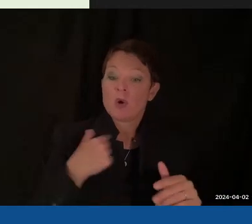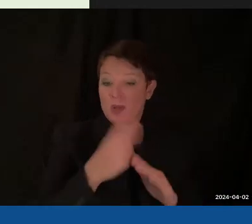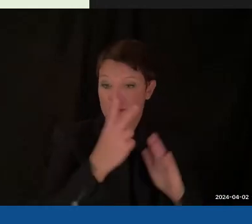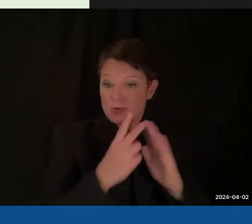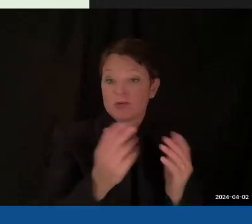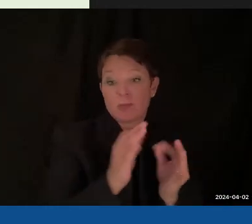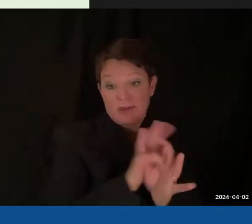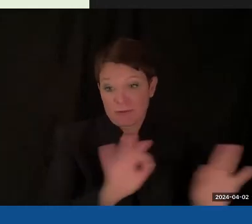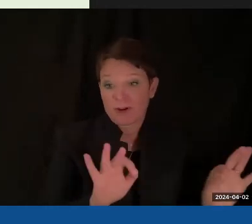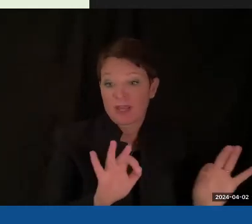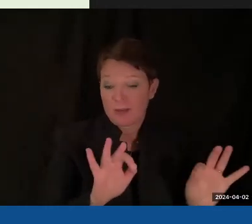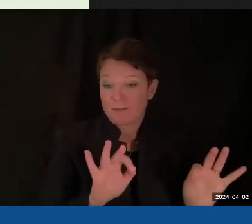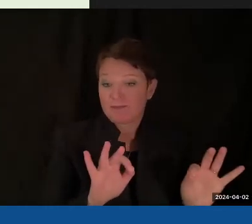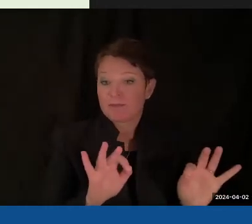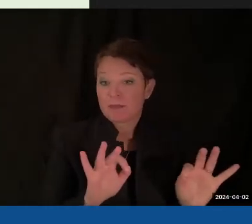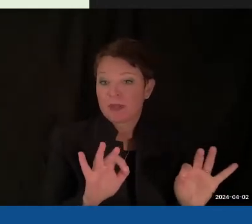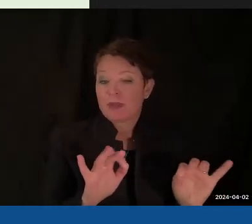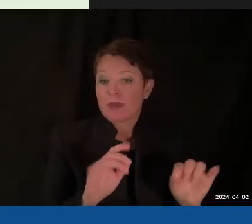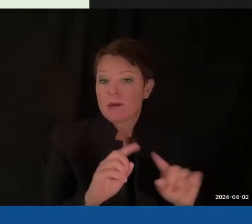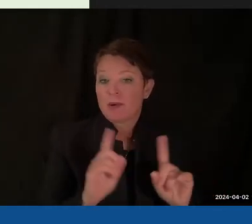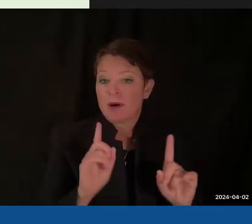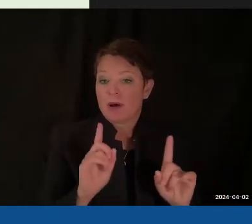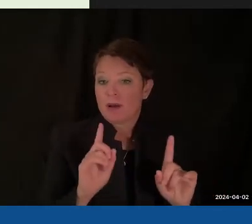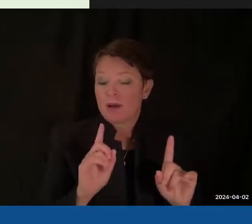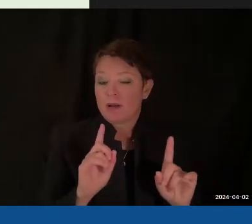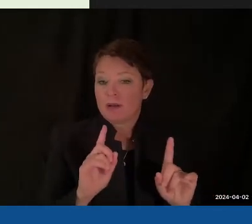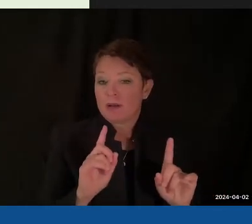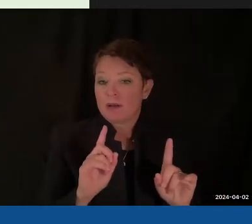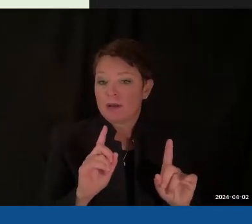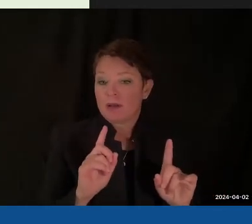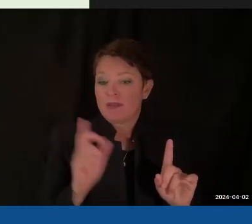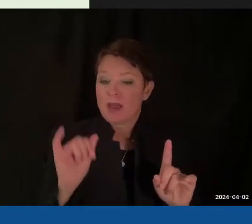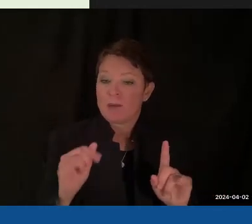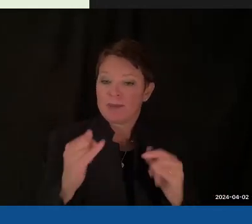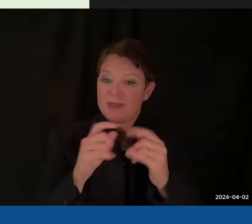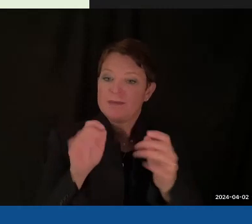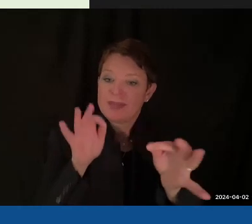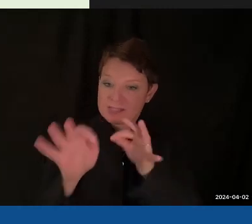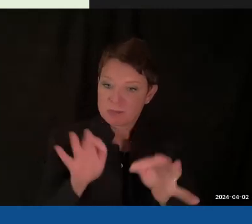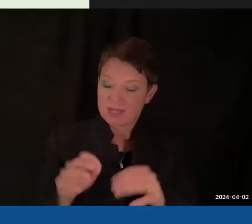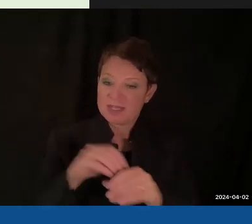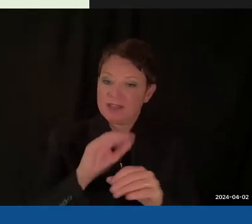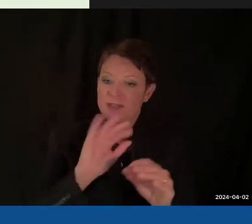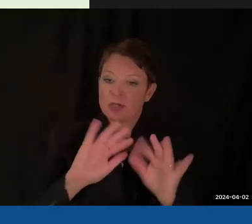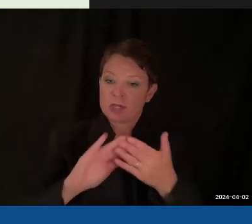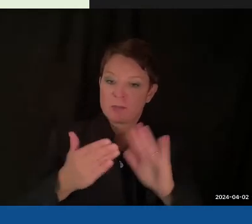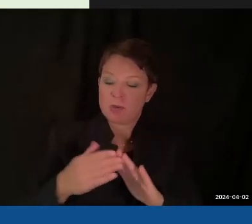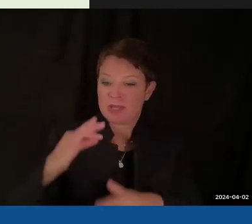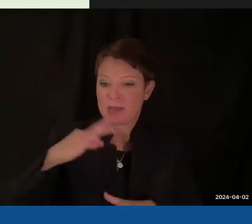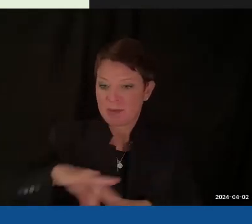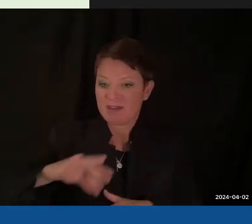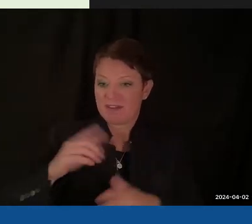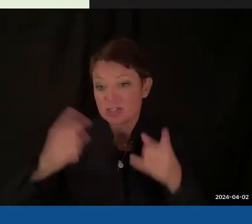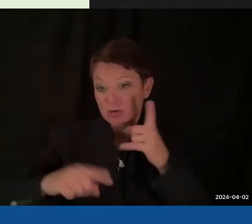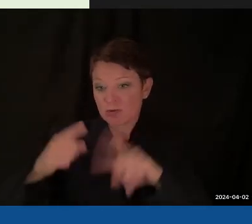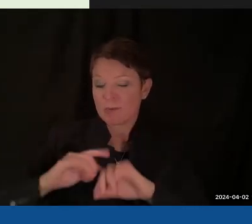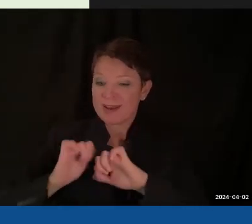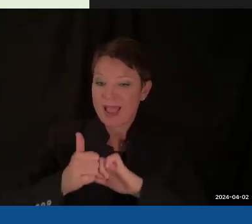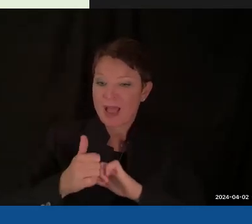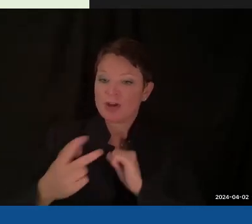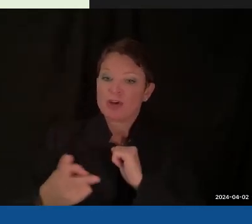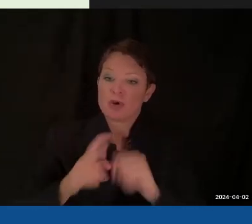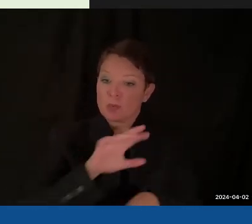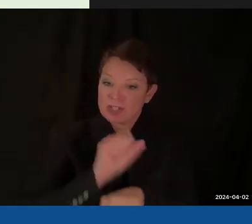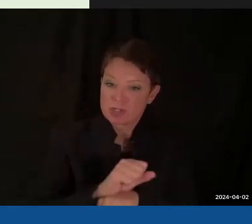charge, and when those details would be outlined in the community benefits agreement in terms of how to go about reserving